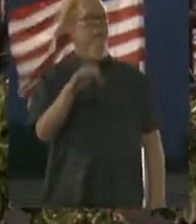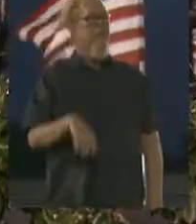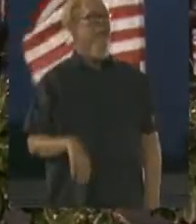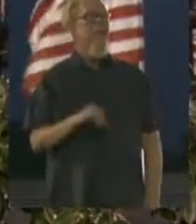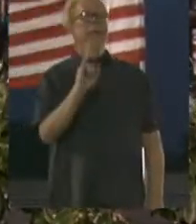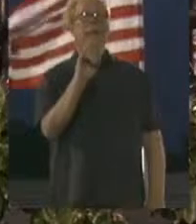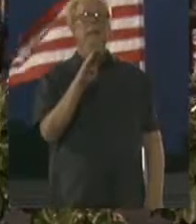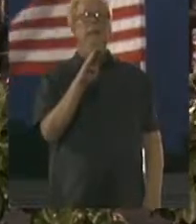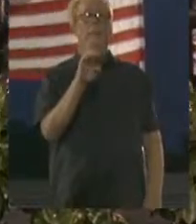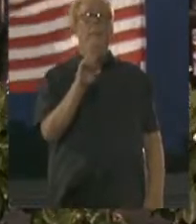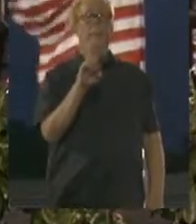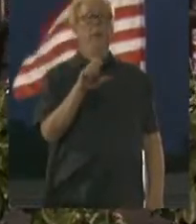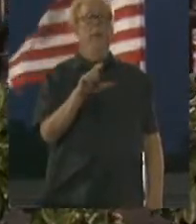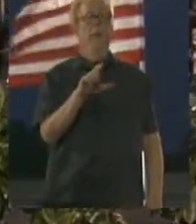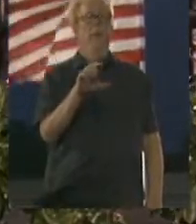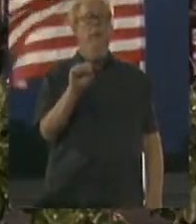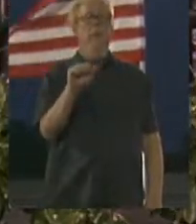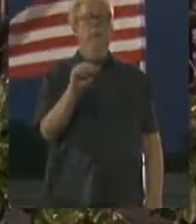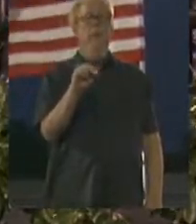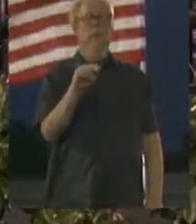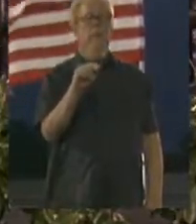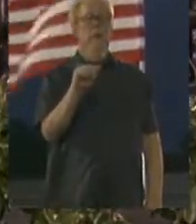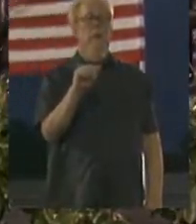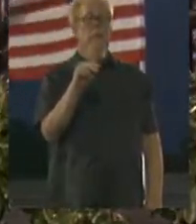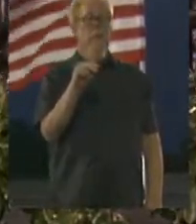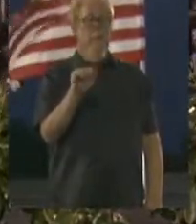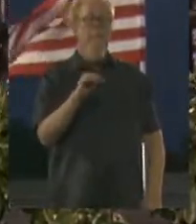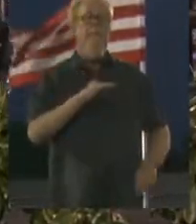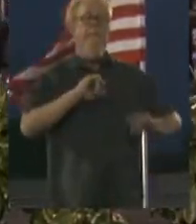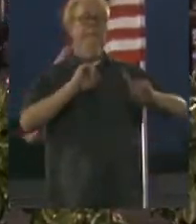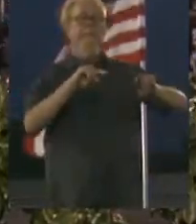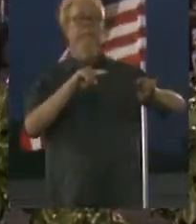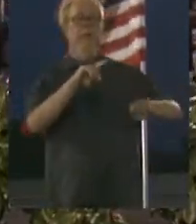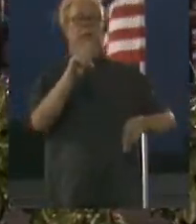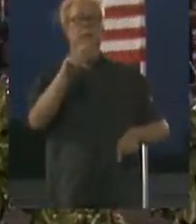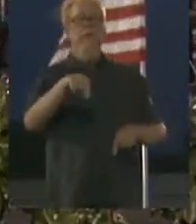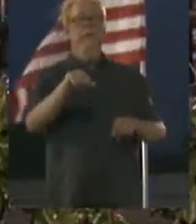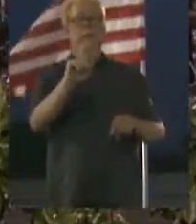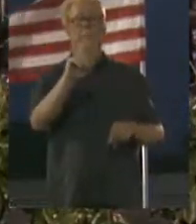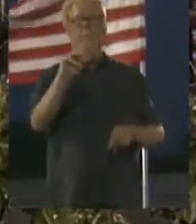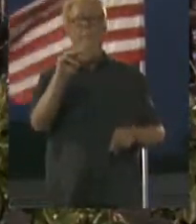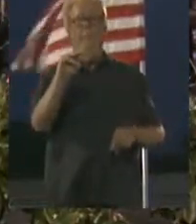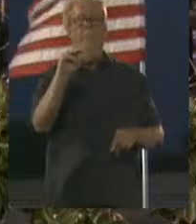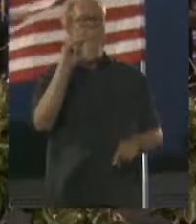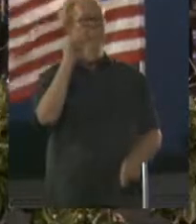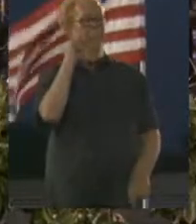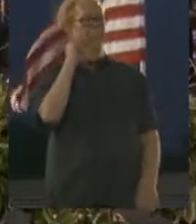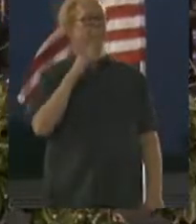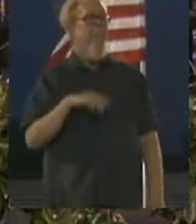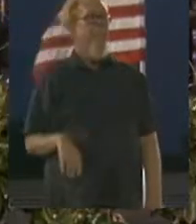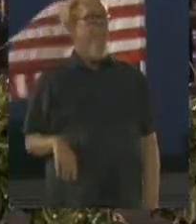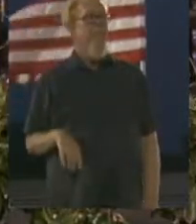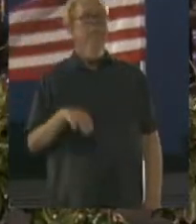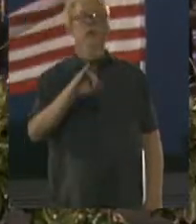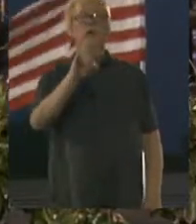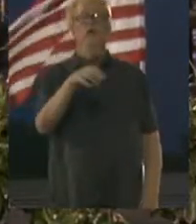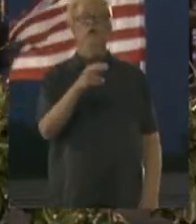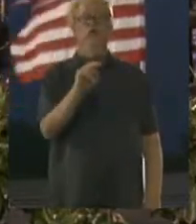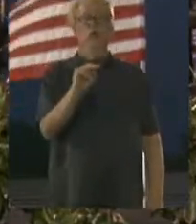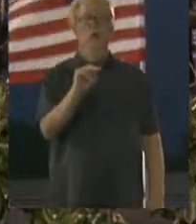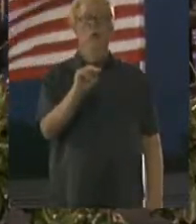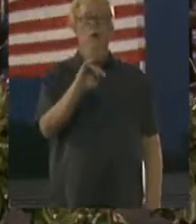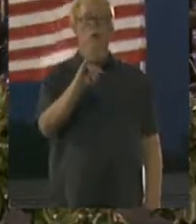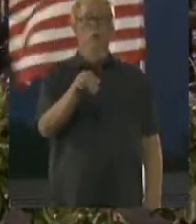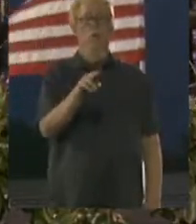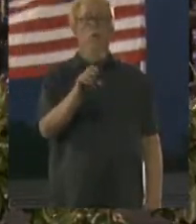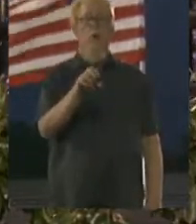Isabel Santana will be attending Texas A&M San Antonio. John Huerta will be attending